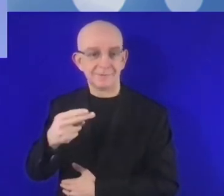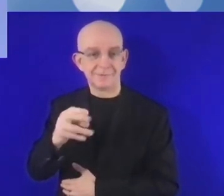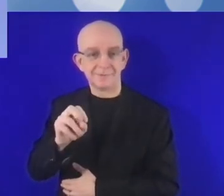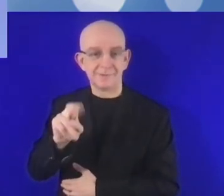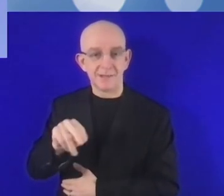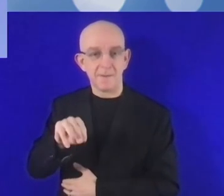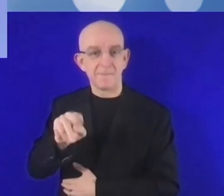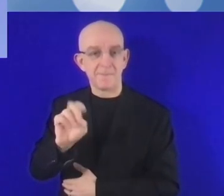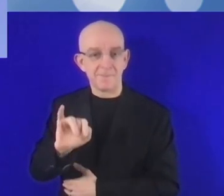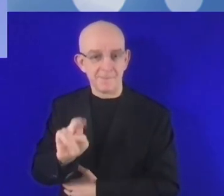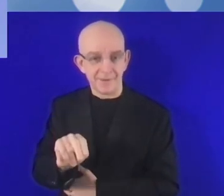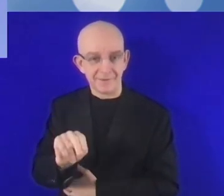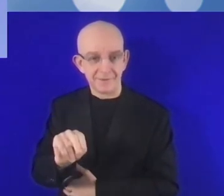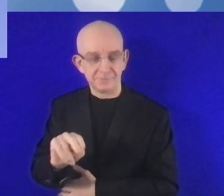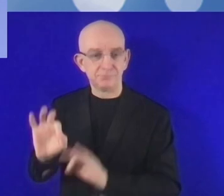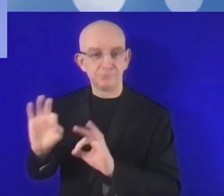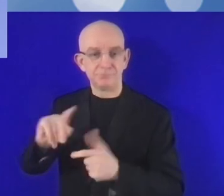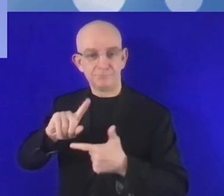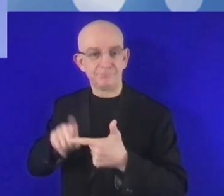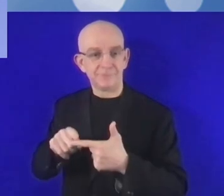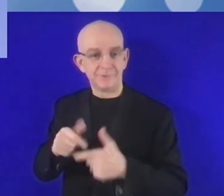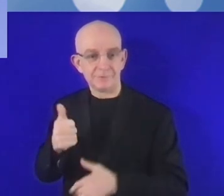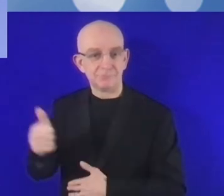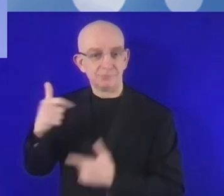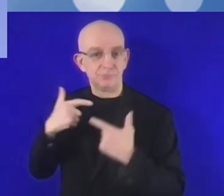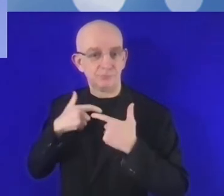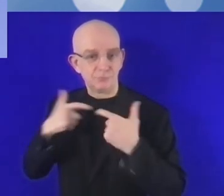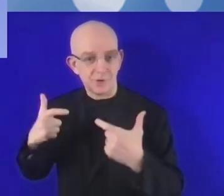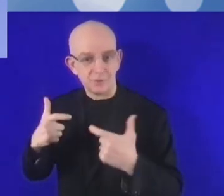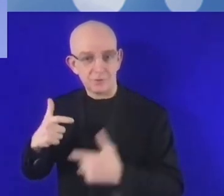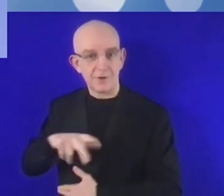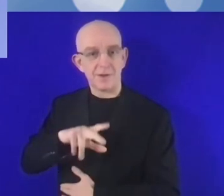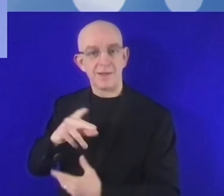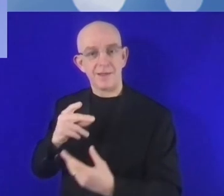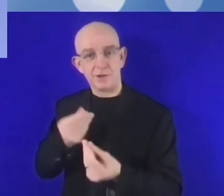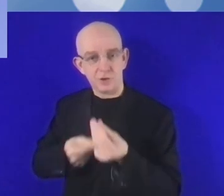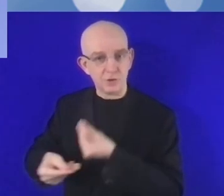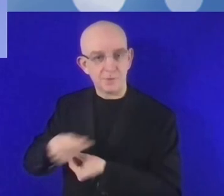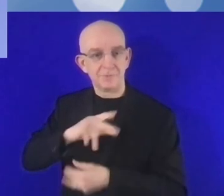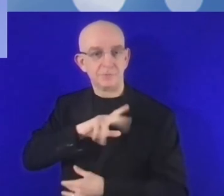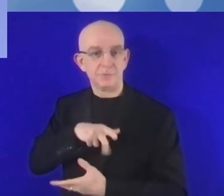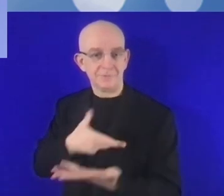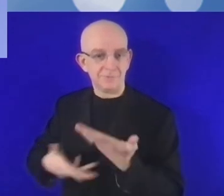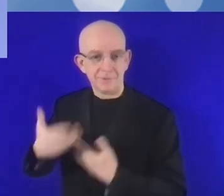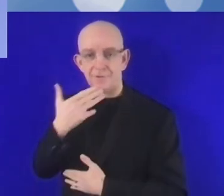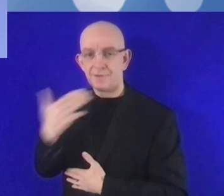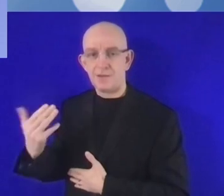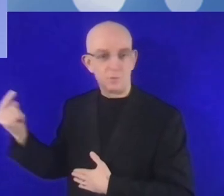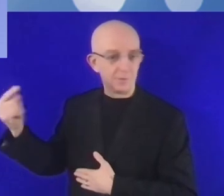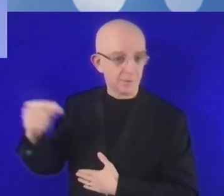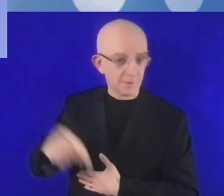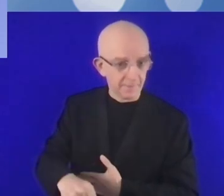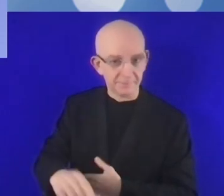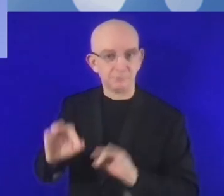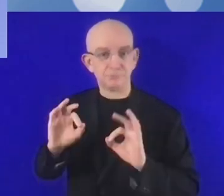in Katowice. Ladies and gentlemen, it's now time to give the floor to the President of Poland. Mr. Andrzej Duda will now